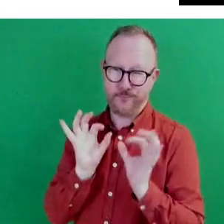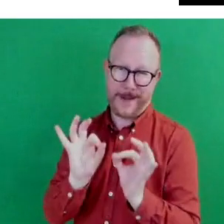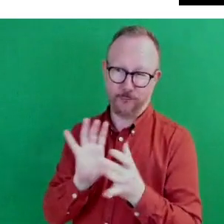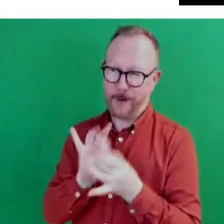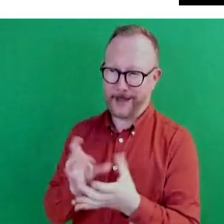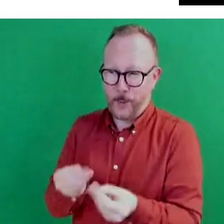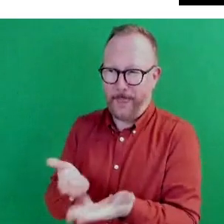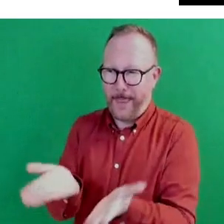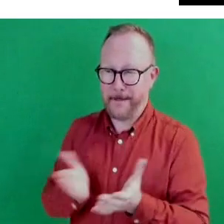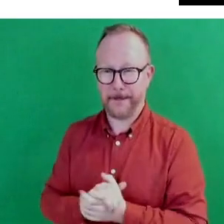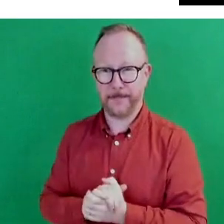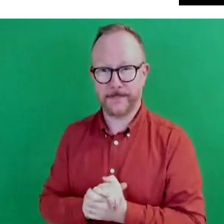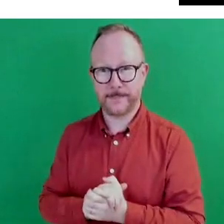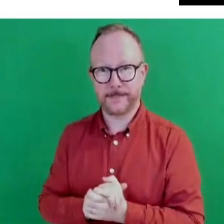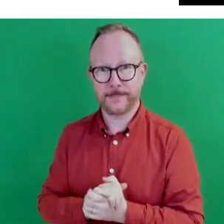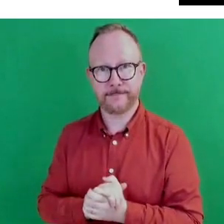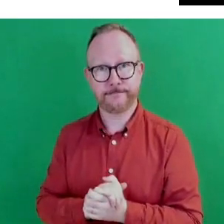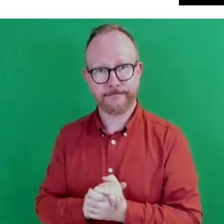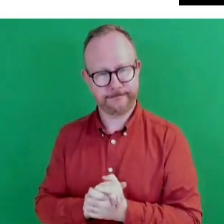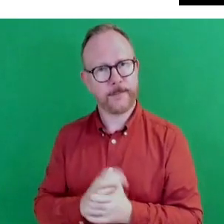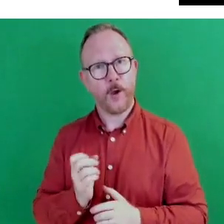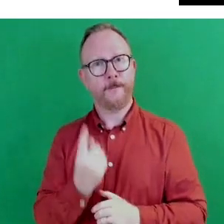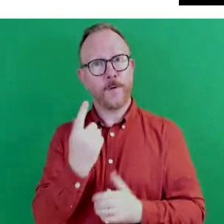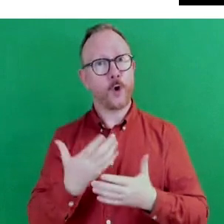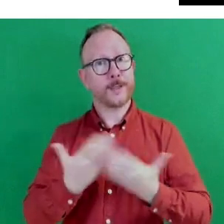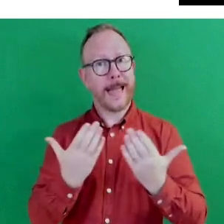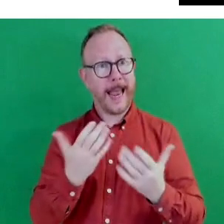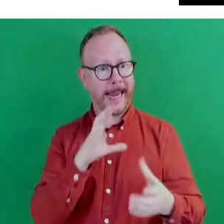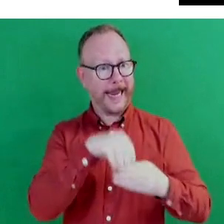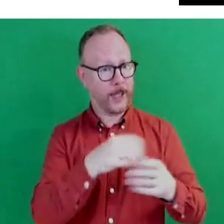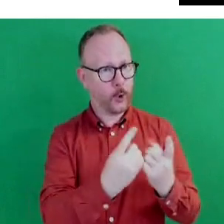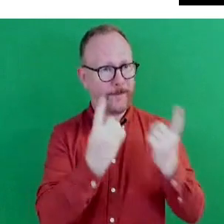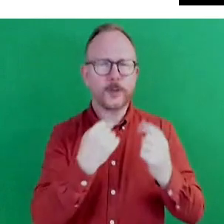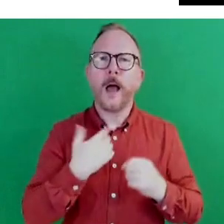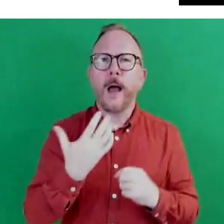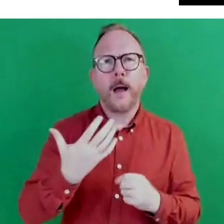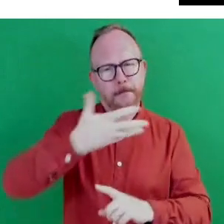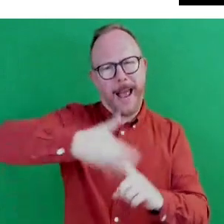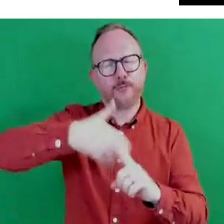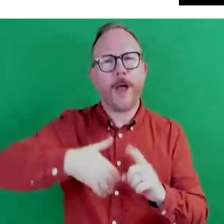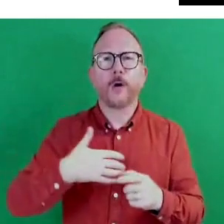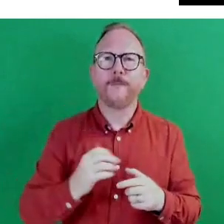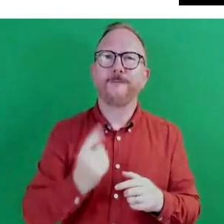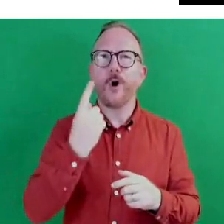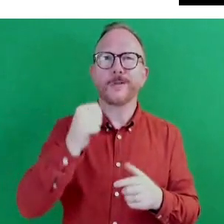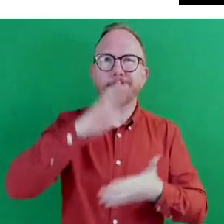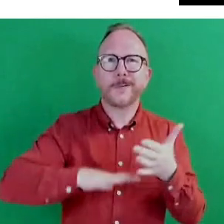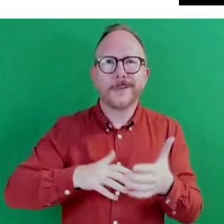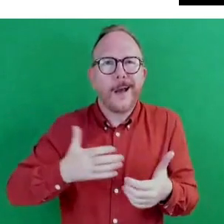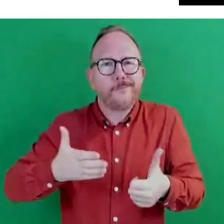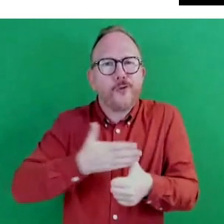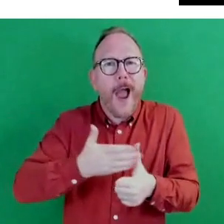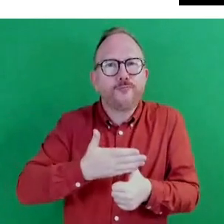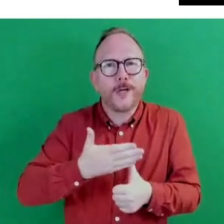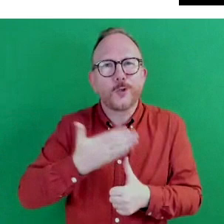of university. Obviously my background is from a primary school, and so I really engage really well with those younger children, those